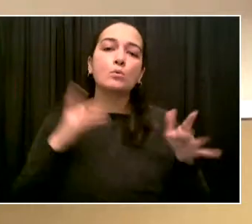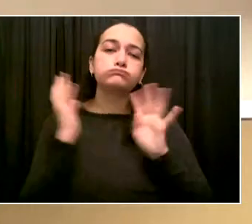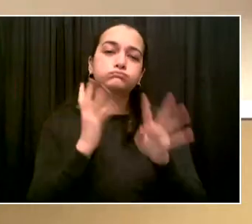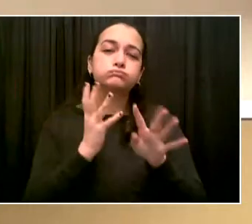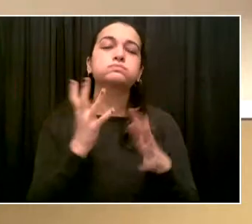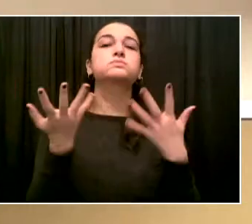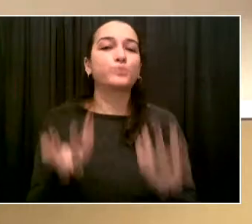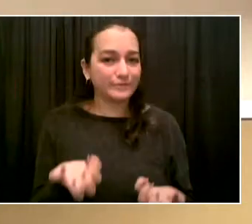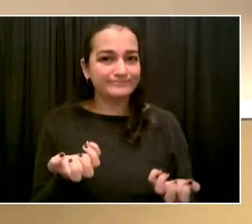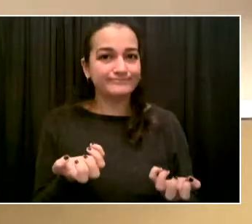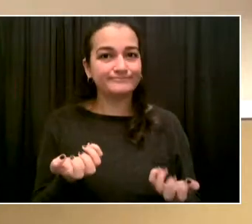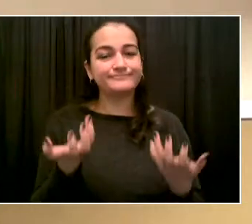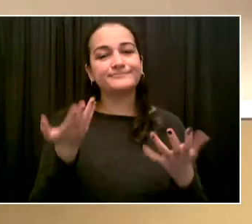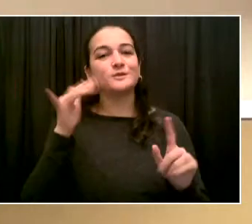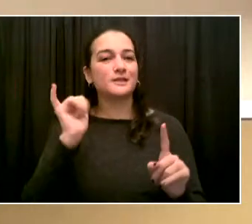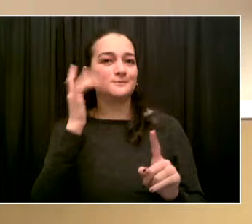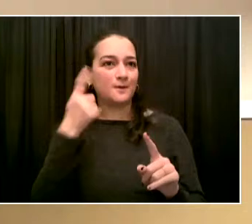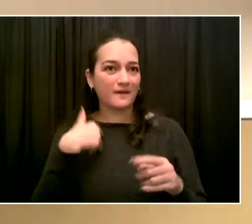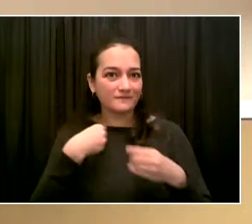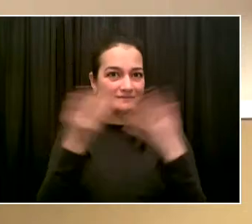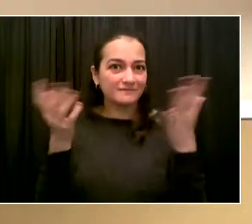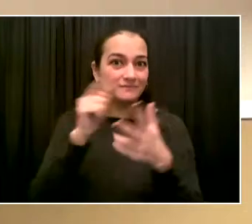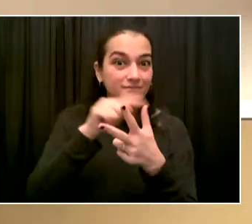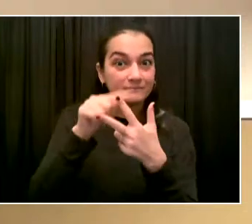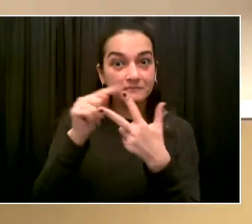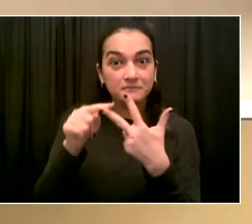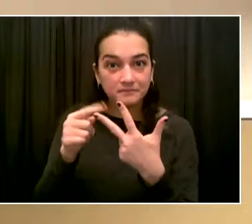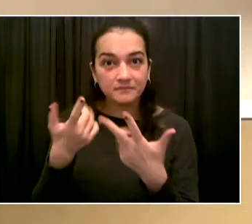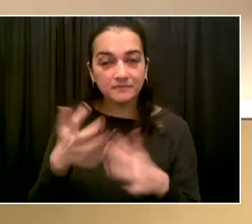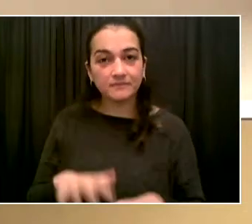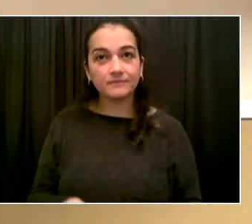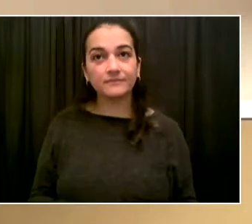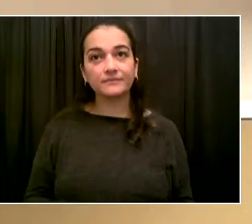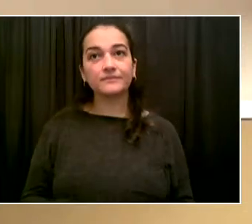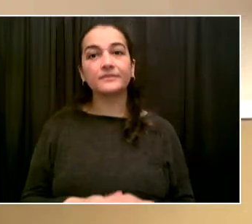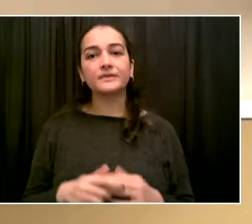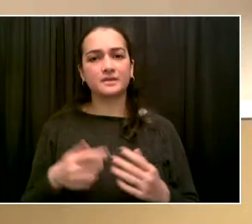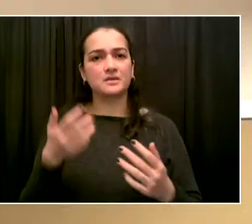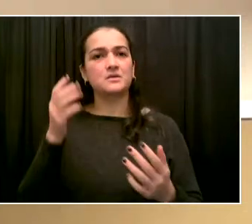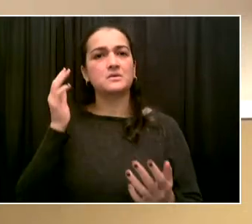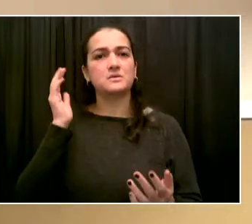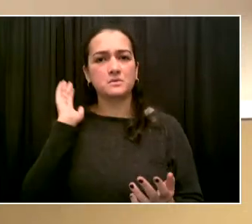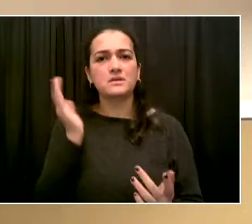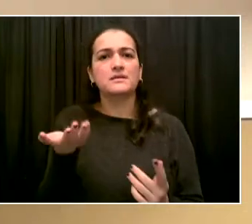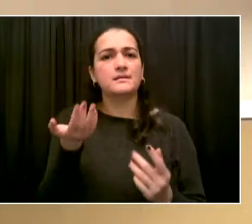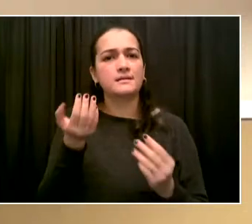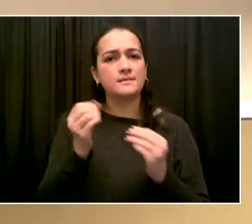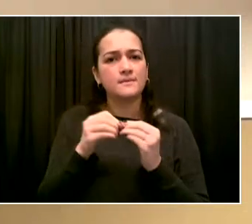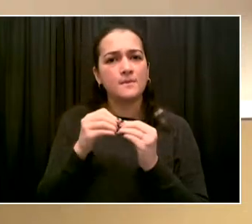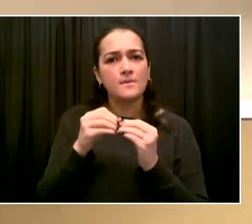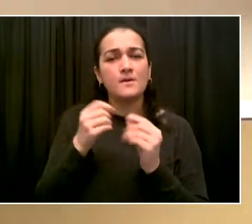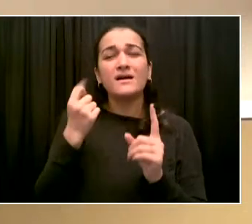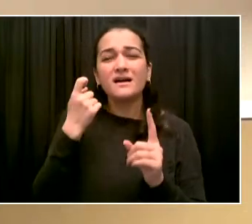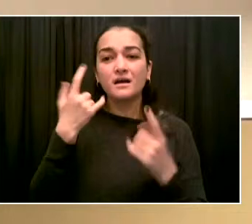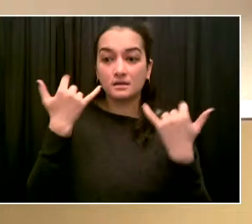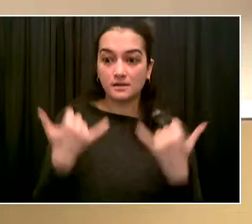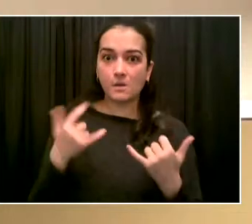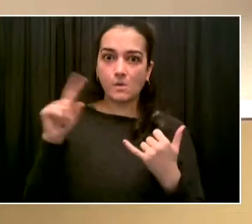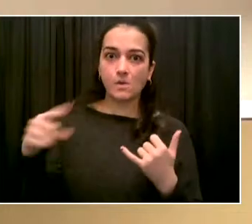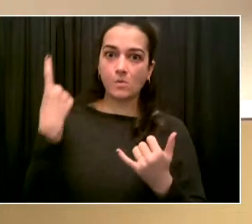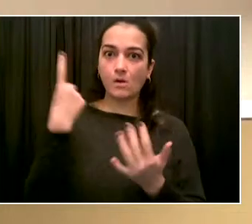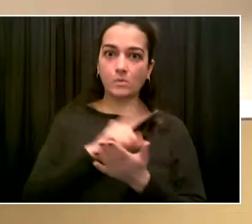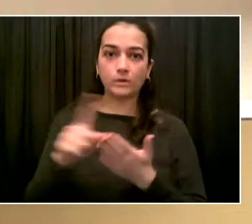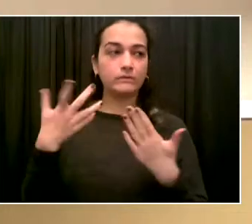we know that many parents will be most comfortable getting their kids vaccinated at a pediatrician whom they